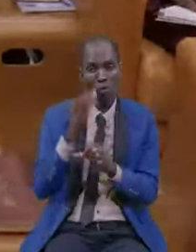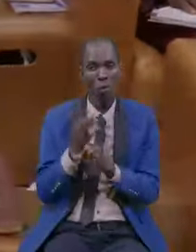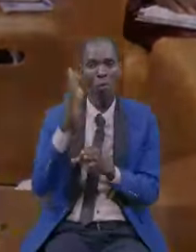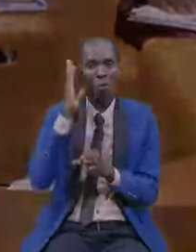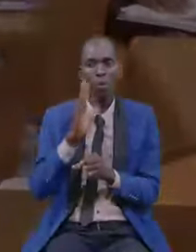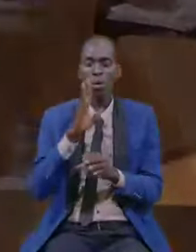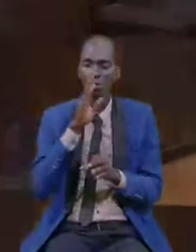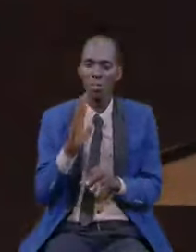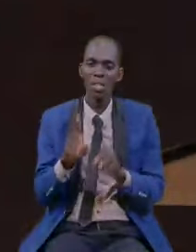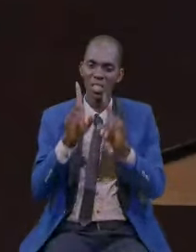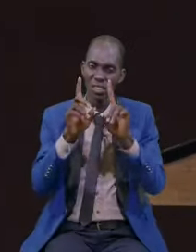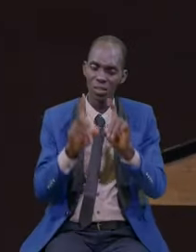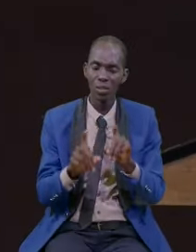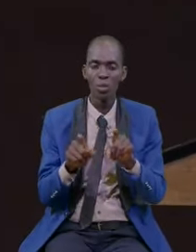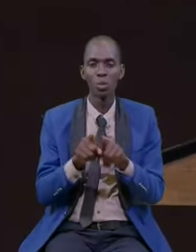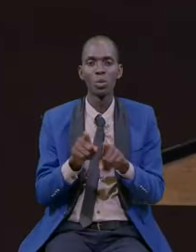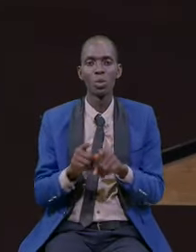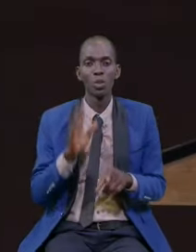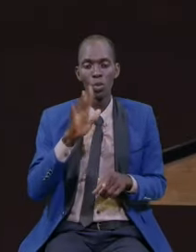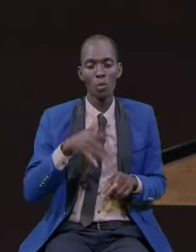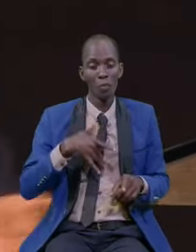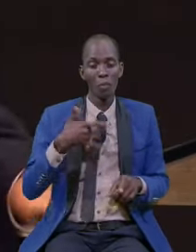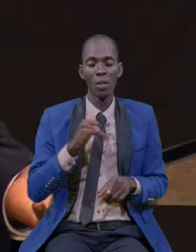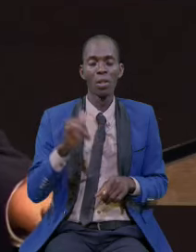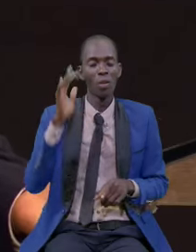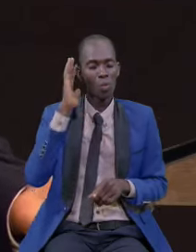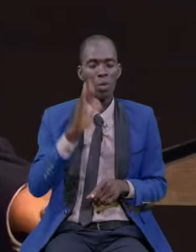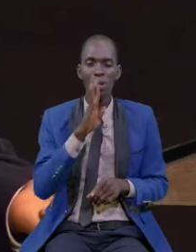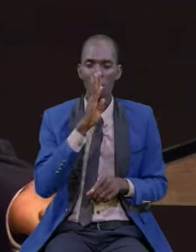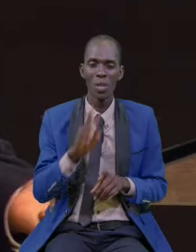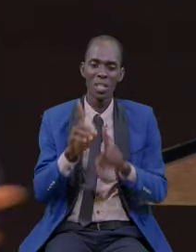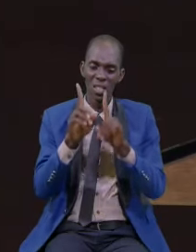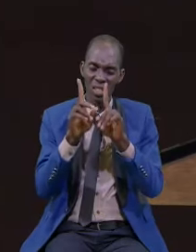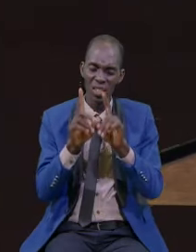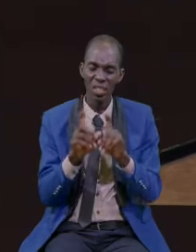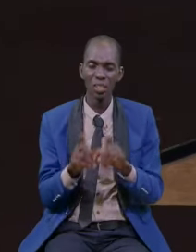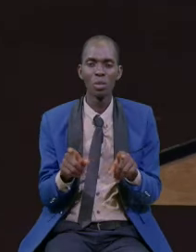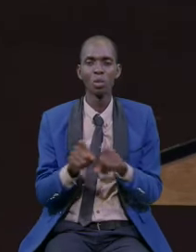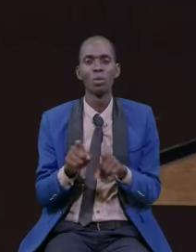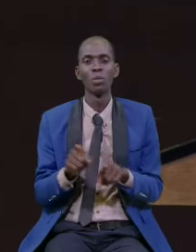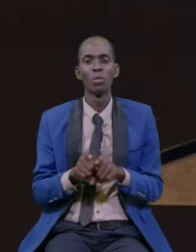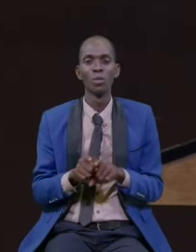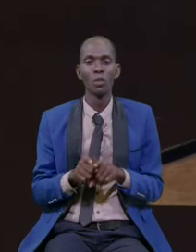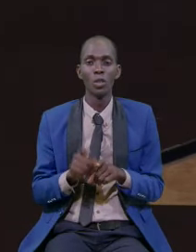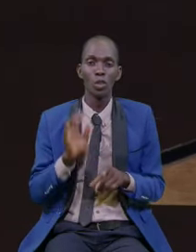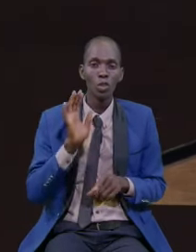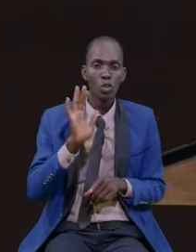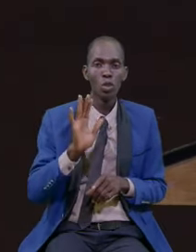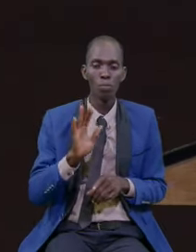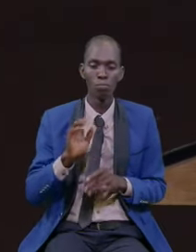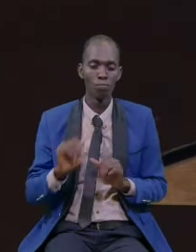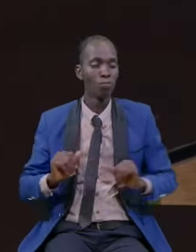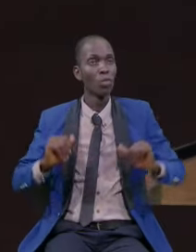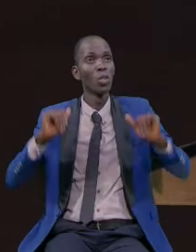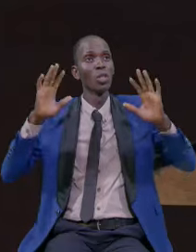expression will be tested. Your willingness, your yieldedness, your surrender,